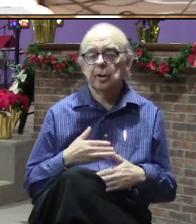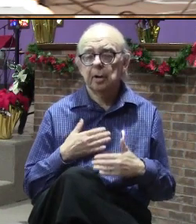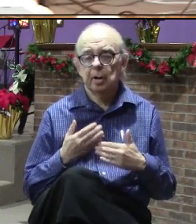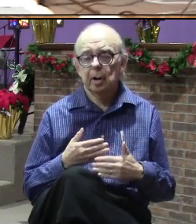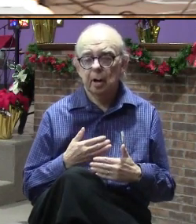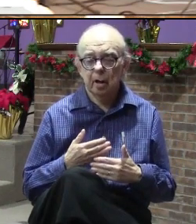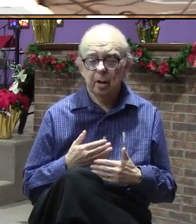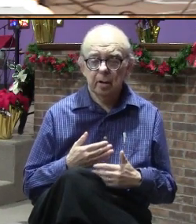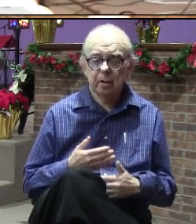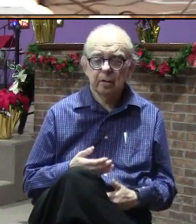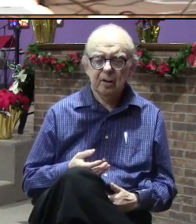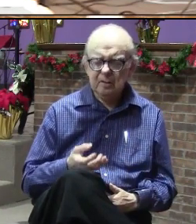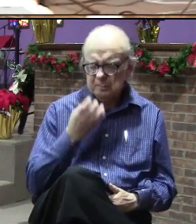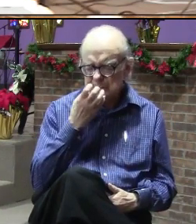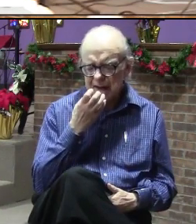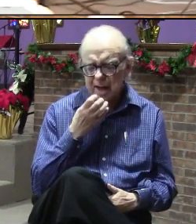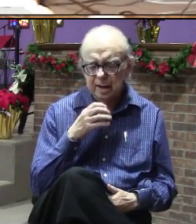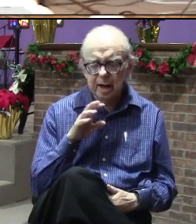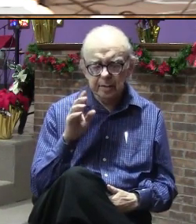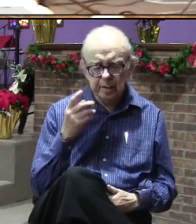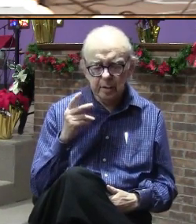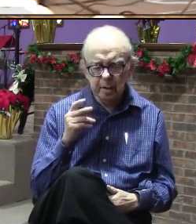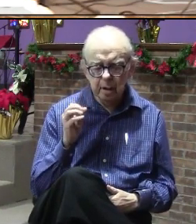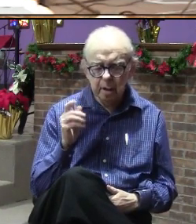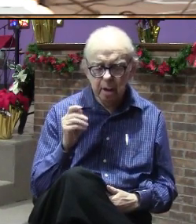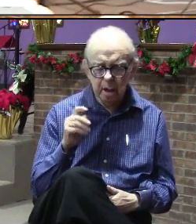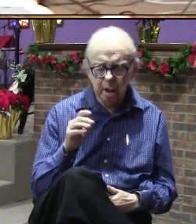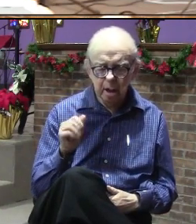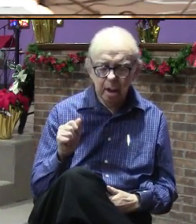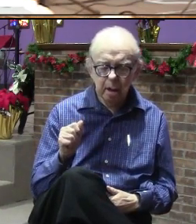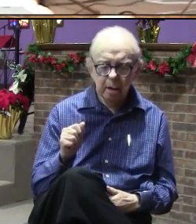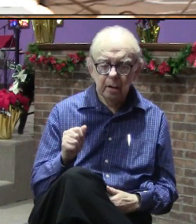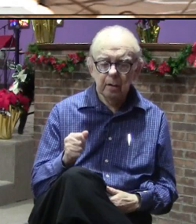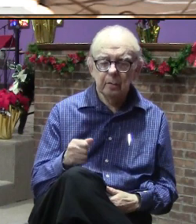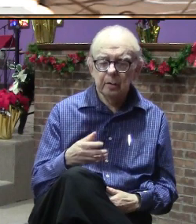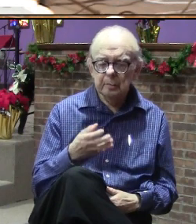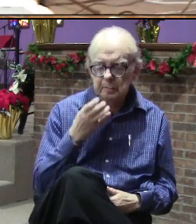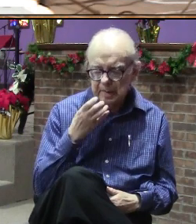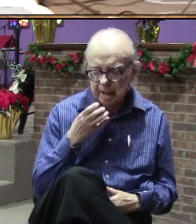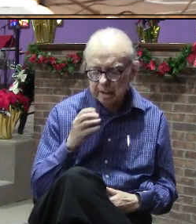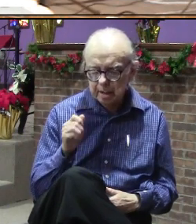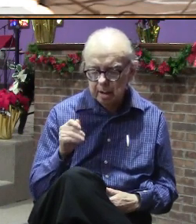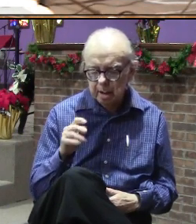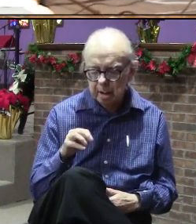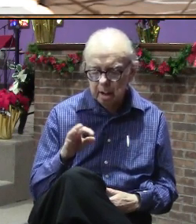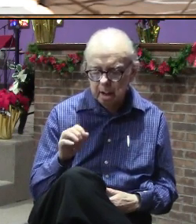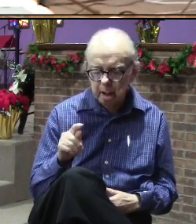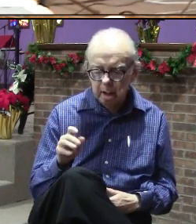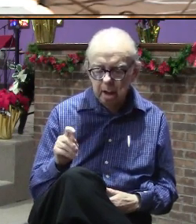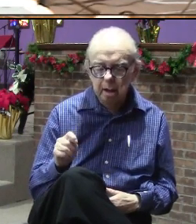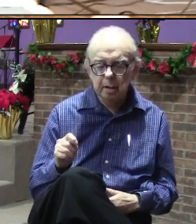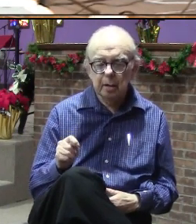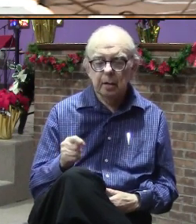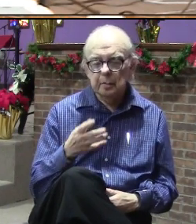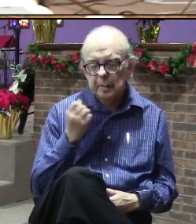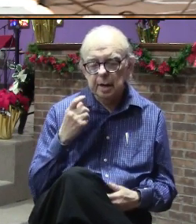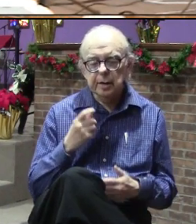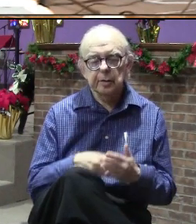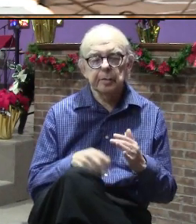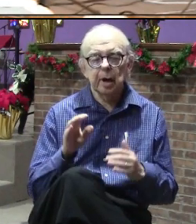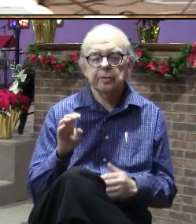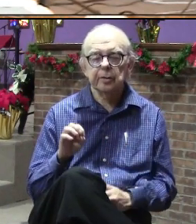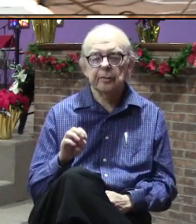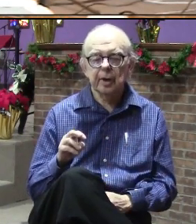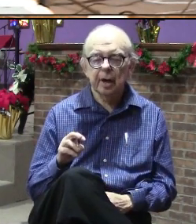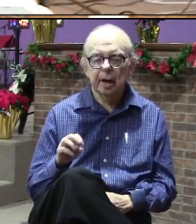We're mad at the politicians. We're mad at inflation. We're mad at the price of eggs.